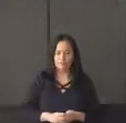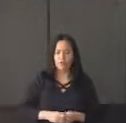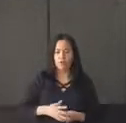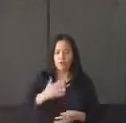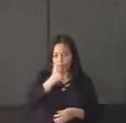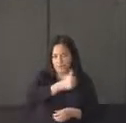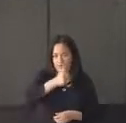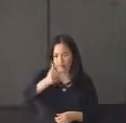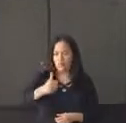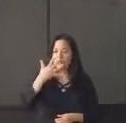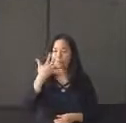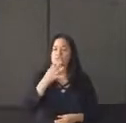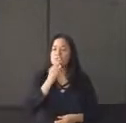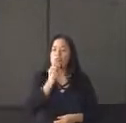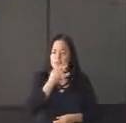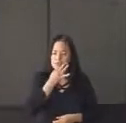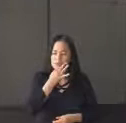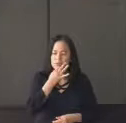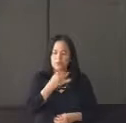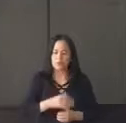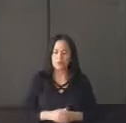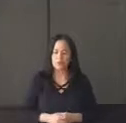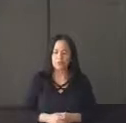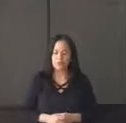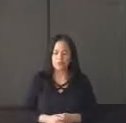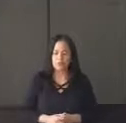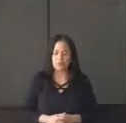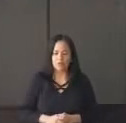of 5 minutes for each one of the panelists.